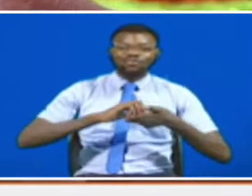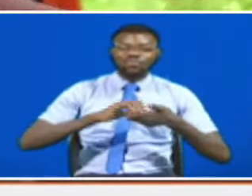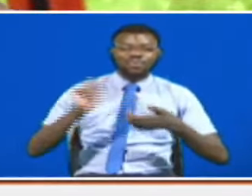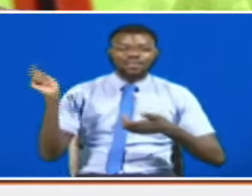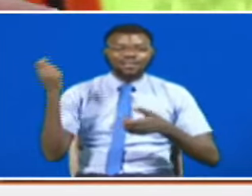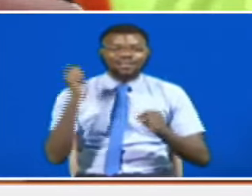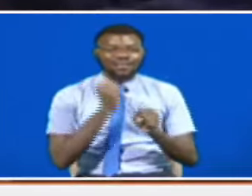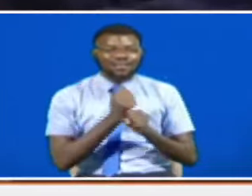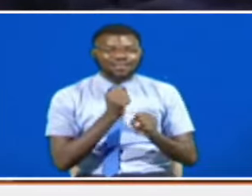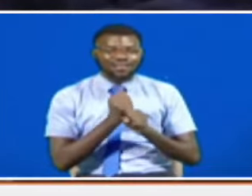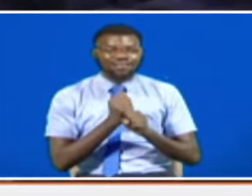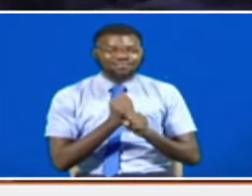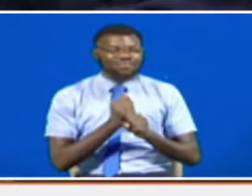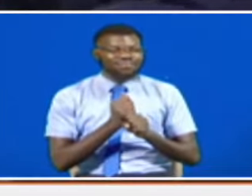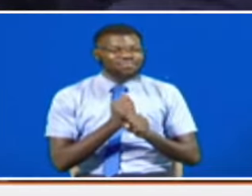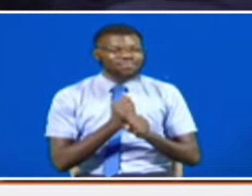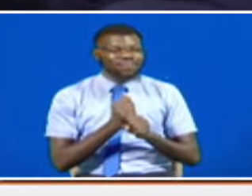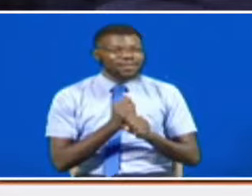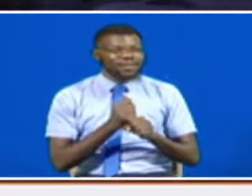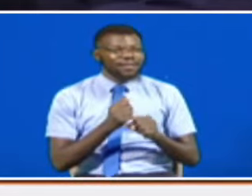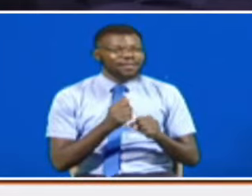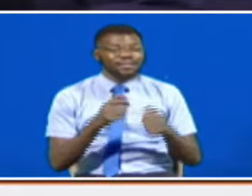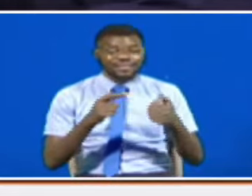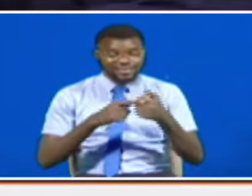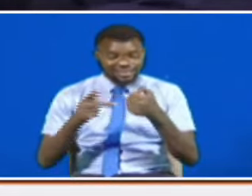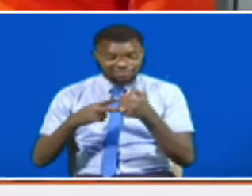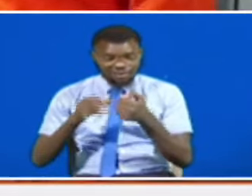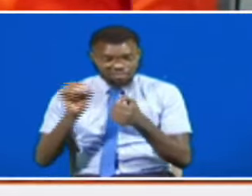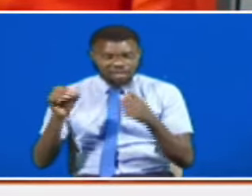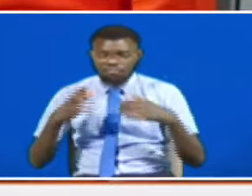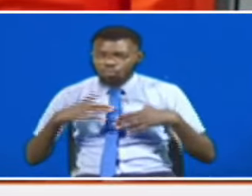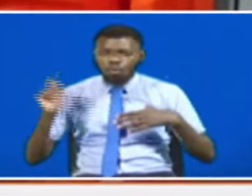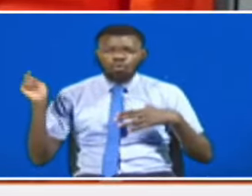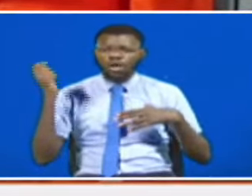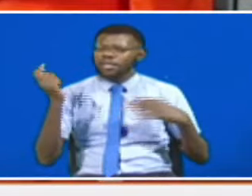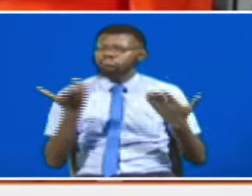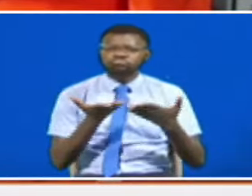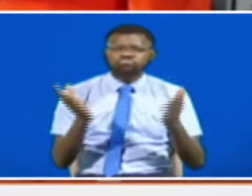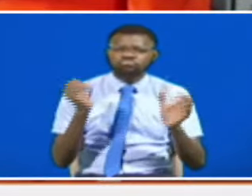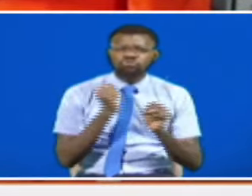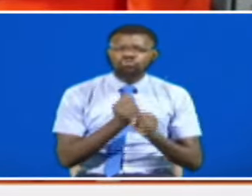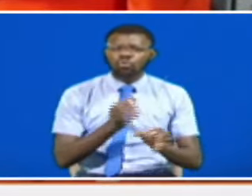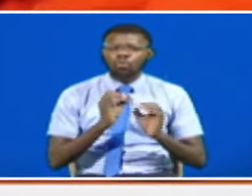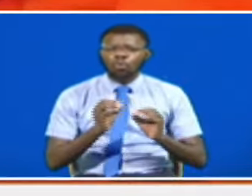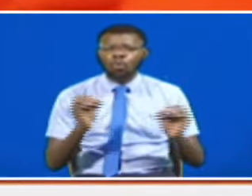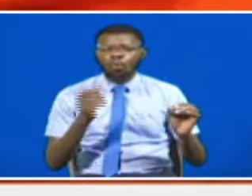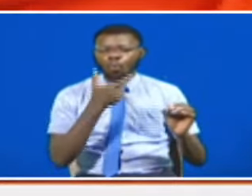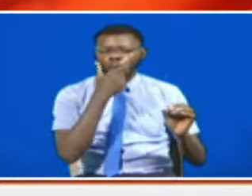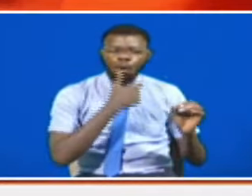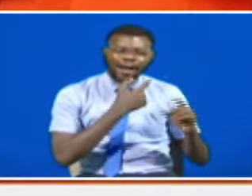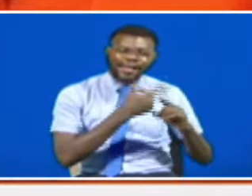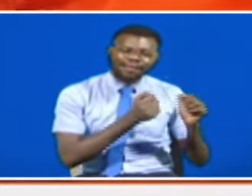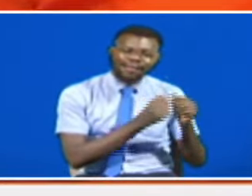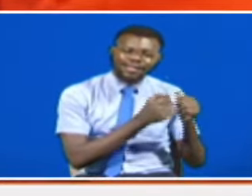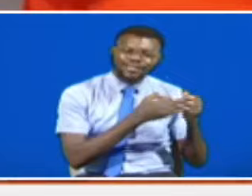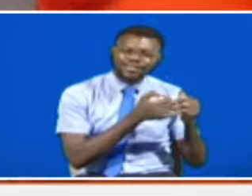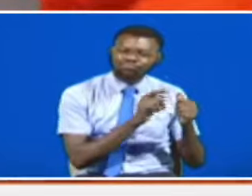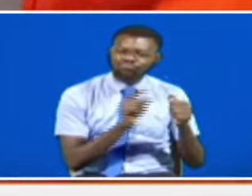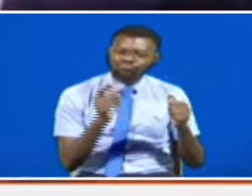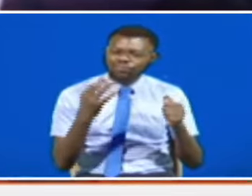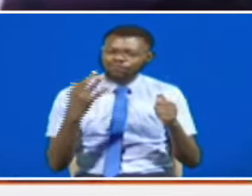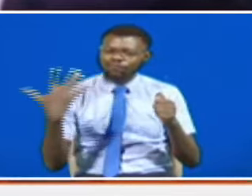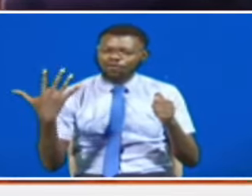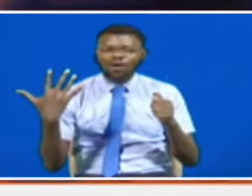the highest unemployment rate is 67% among youth aged 15 to 34, with projections indicating